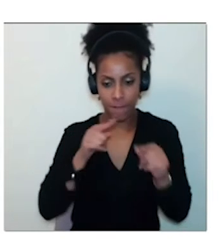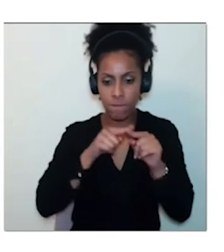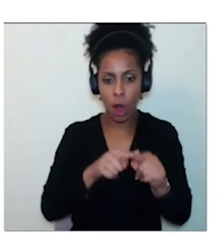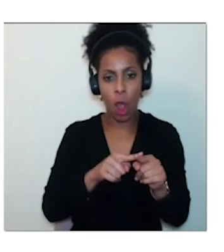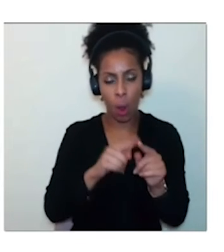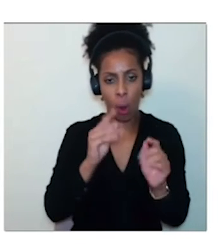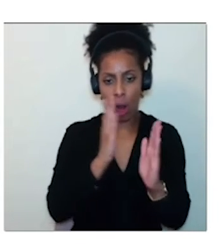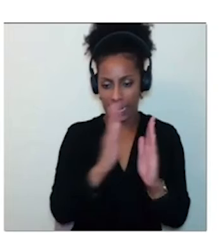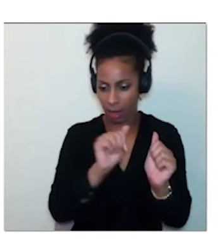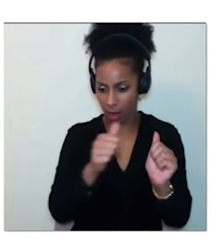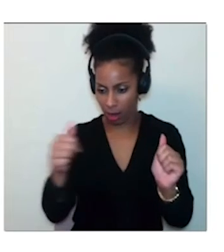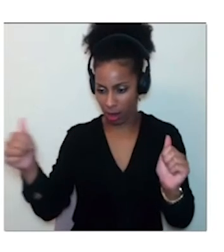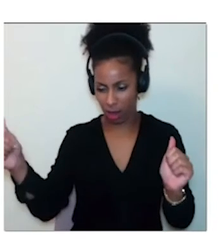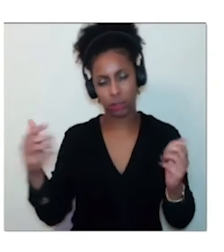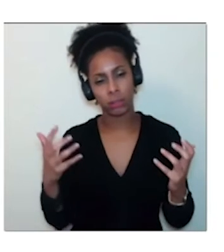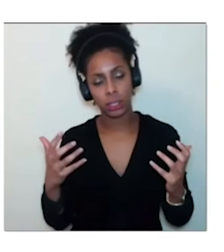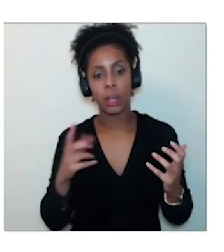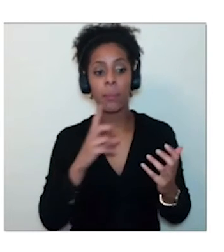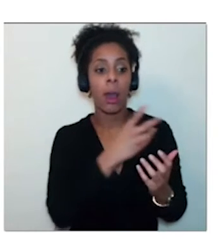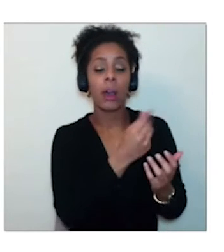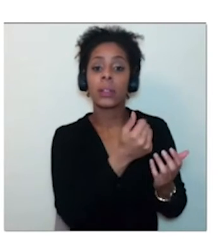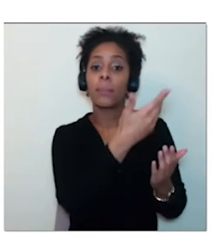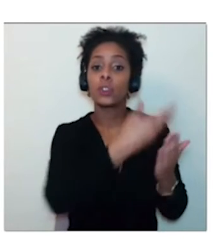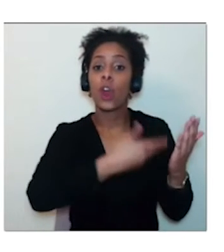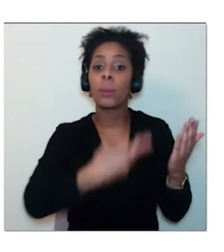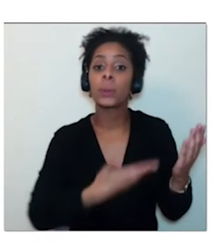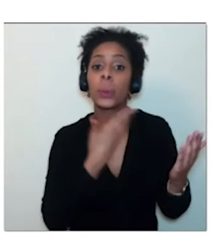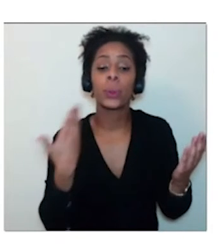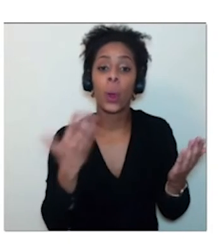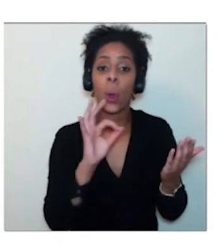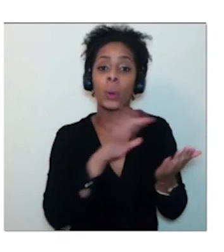documents without semantics impose that limitation on the reader.